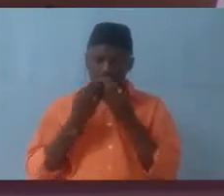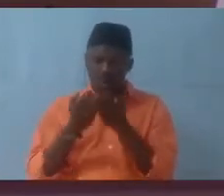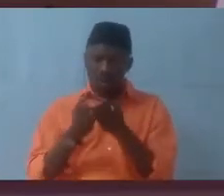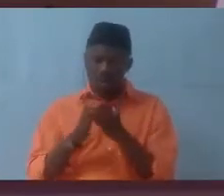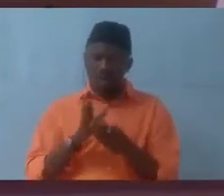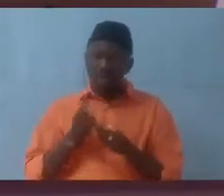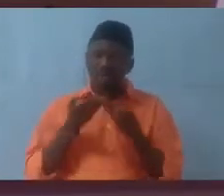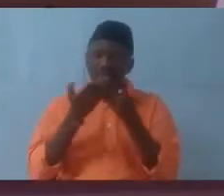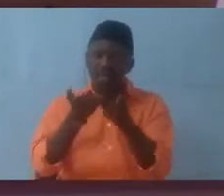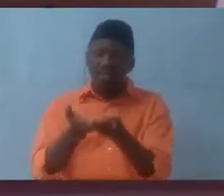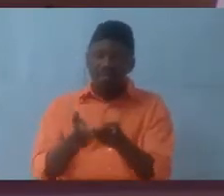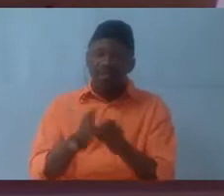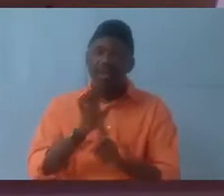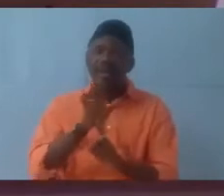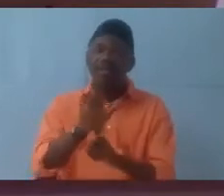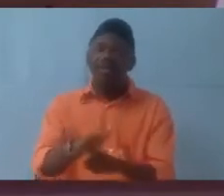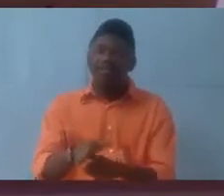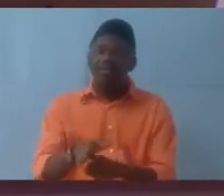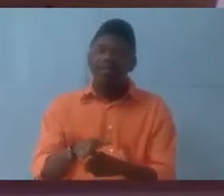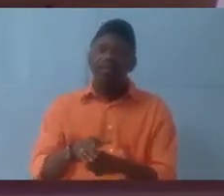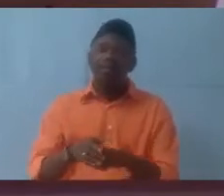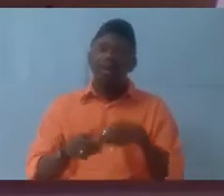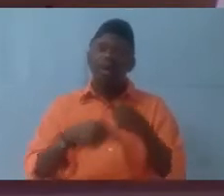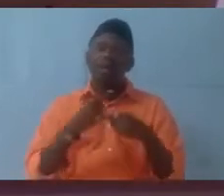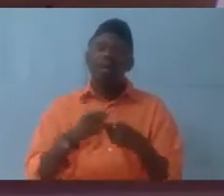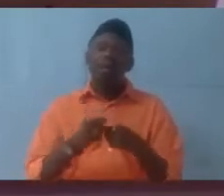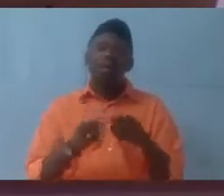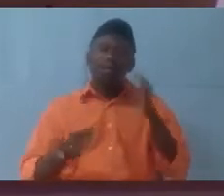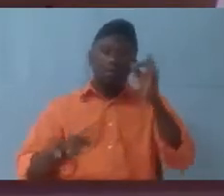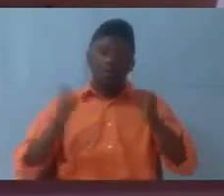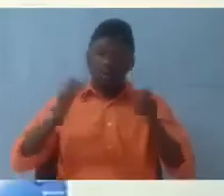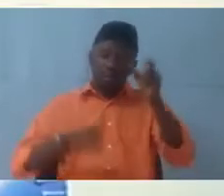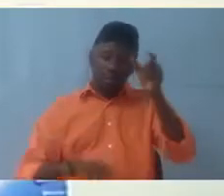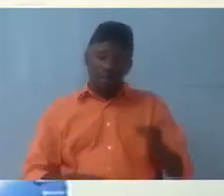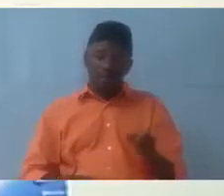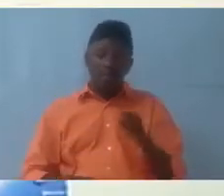ci misal ay magistrate yo xamne jappon nañ leen tek leen ben bërepp.